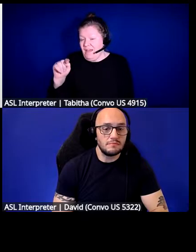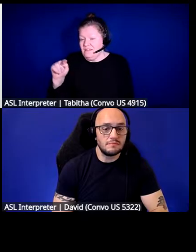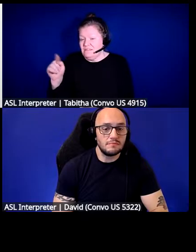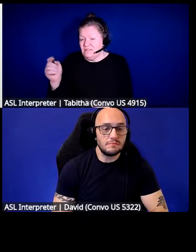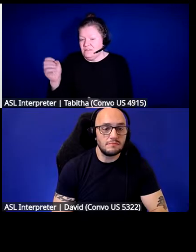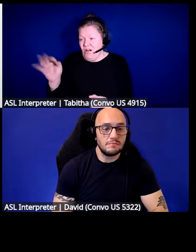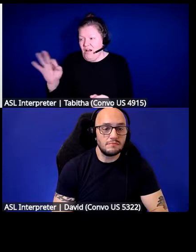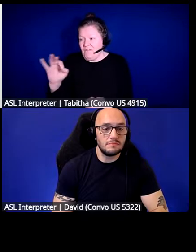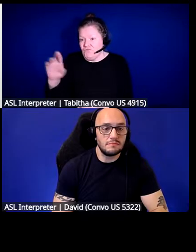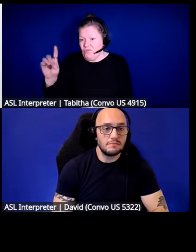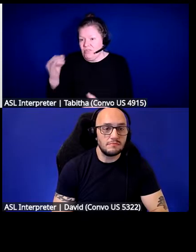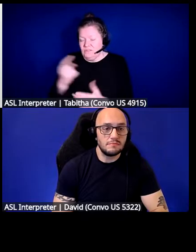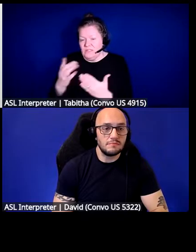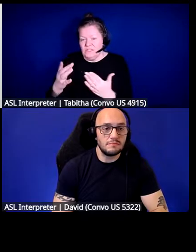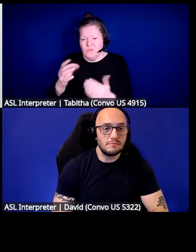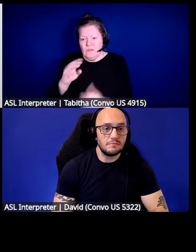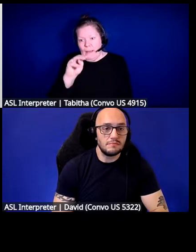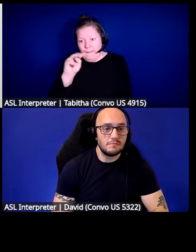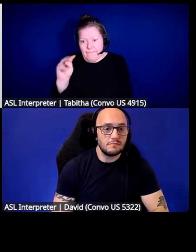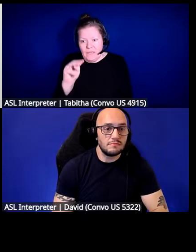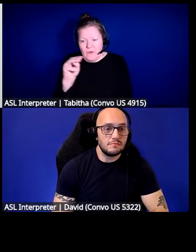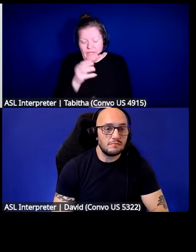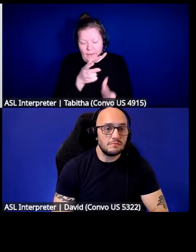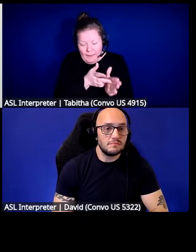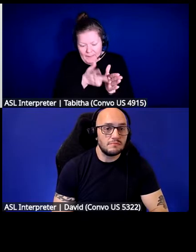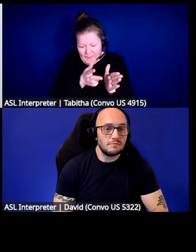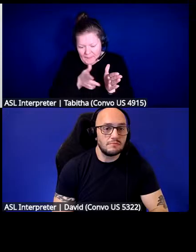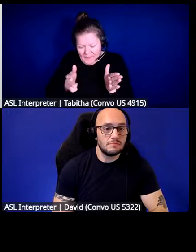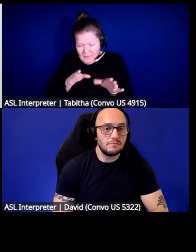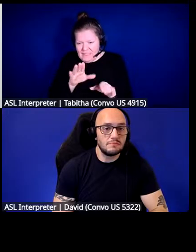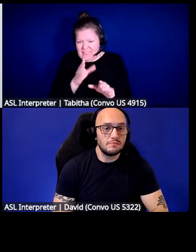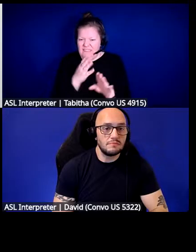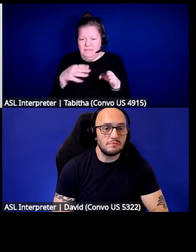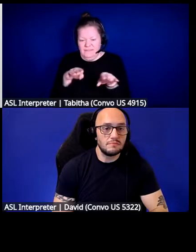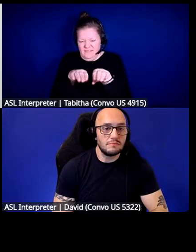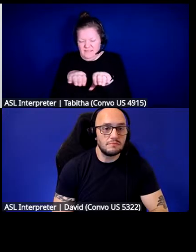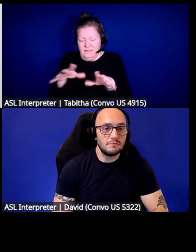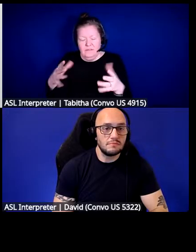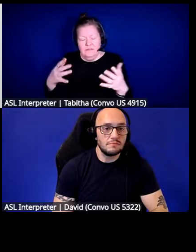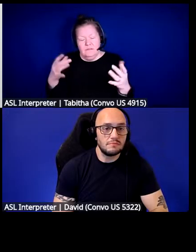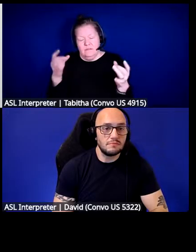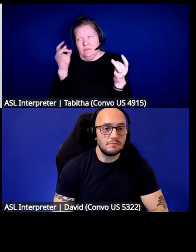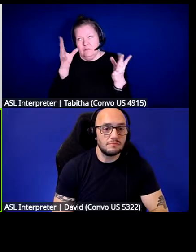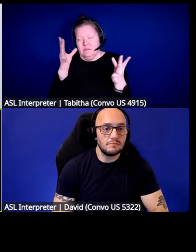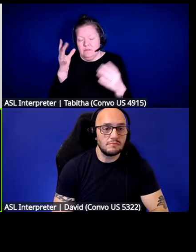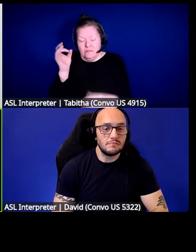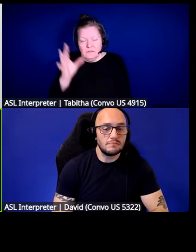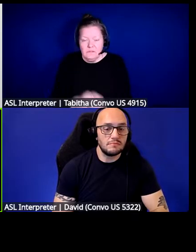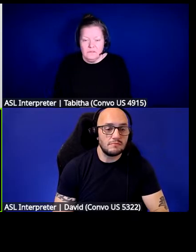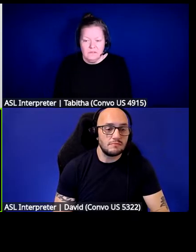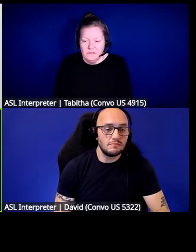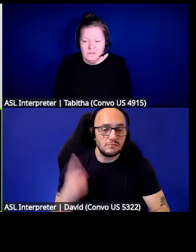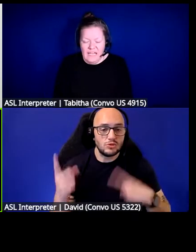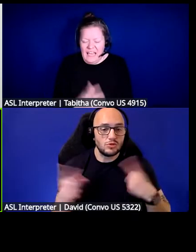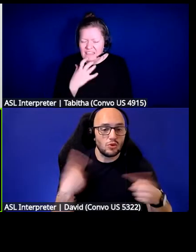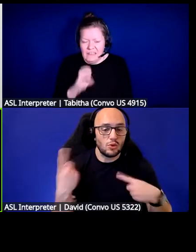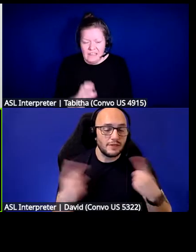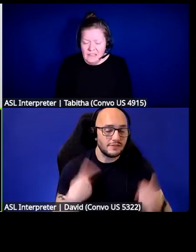there's a million side by sides in town, and it's just like, uh, Crazyville. and the